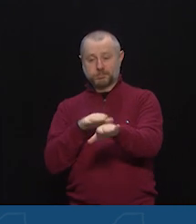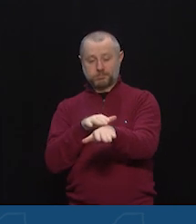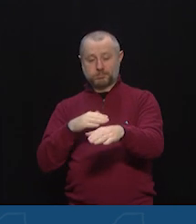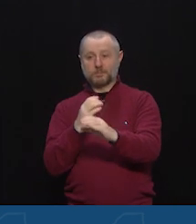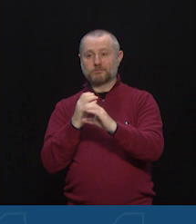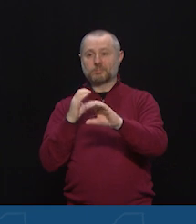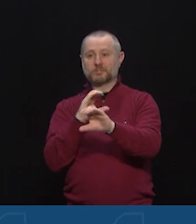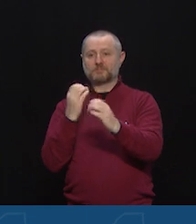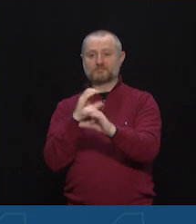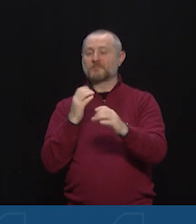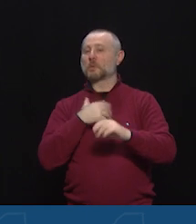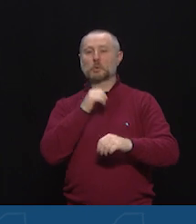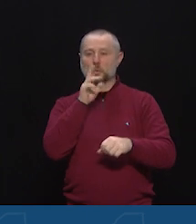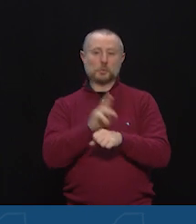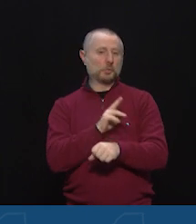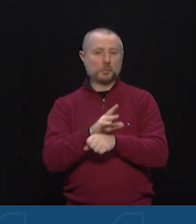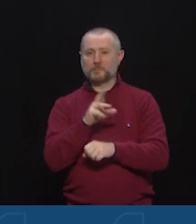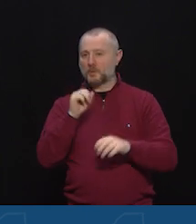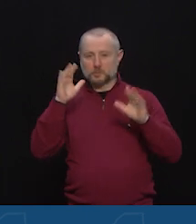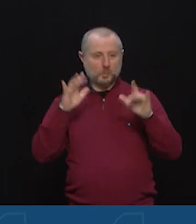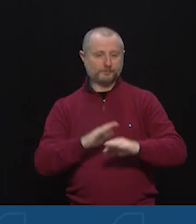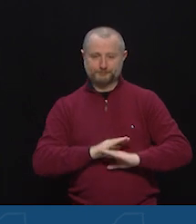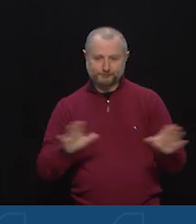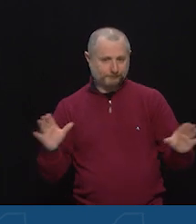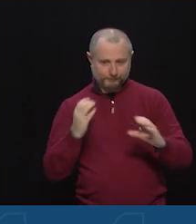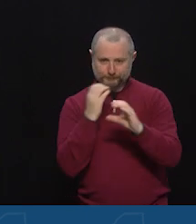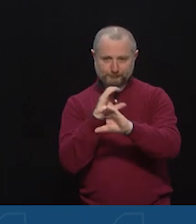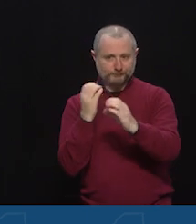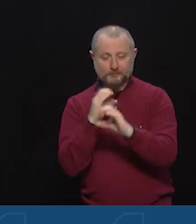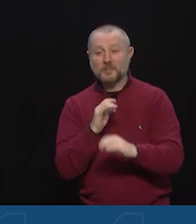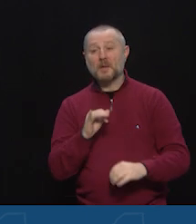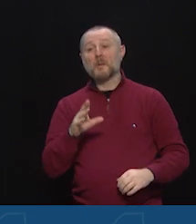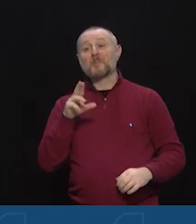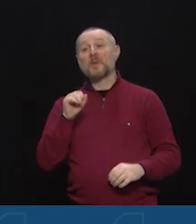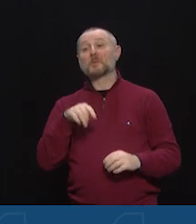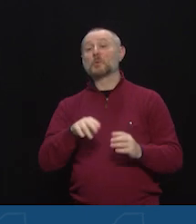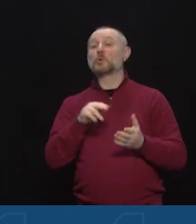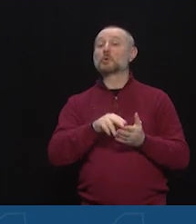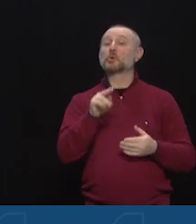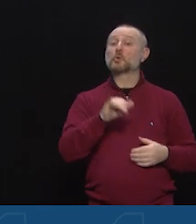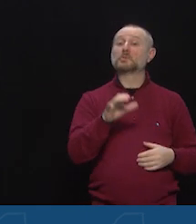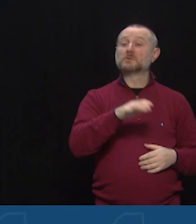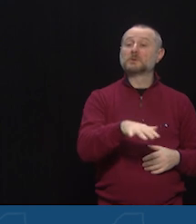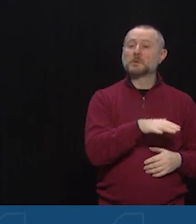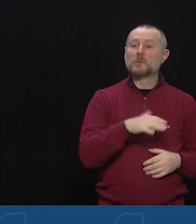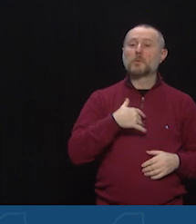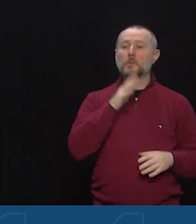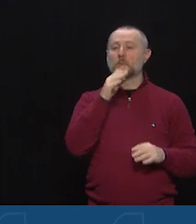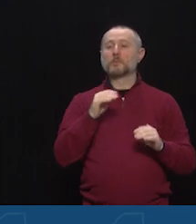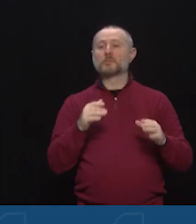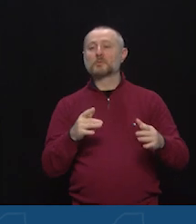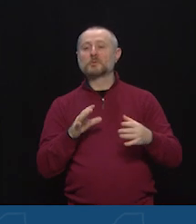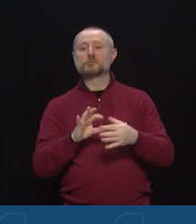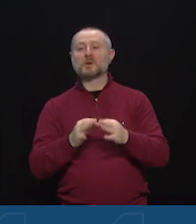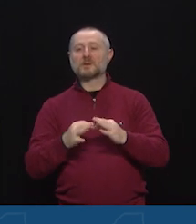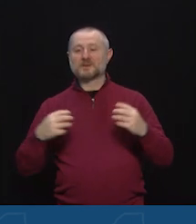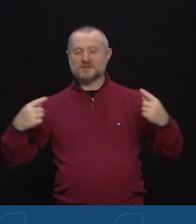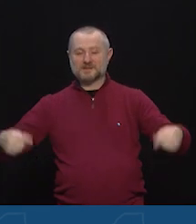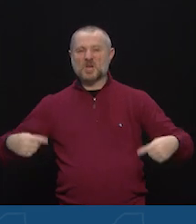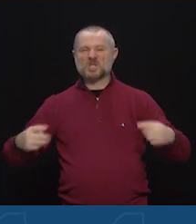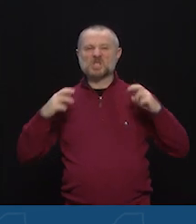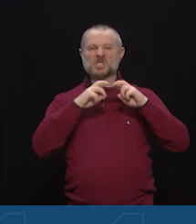of conditions, and all of the other buses in New York City are being wheel changed. We'll be